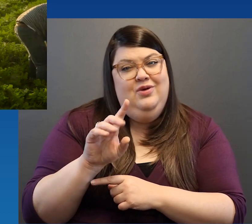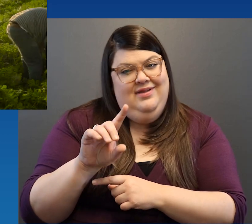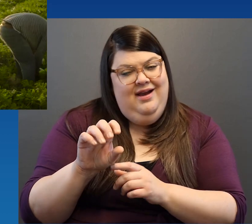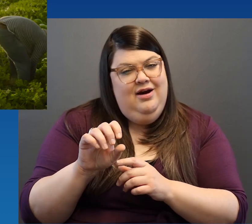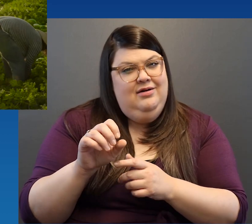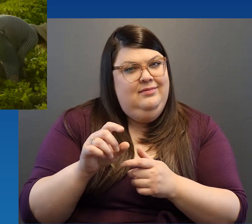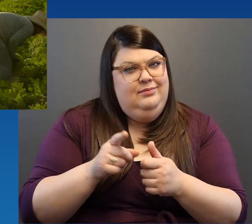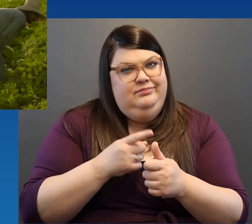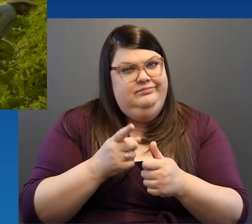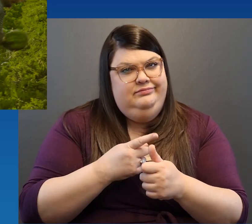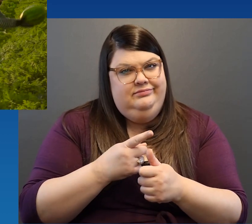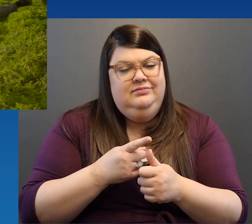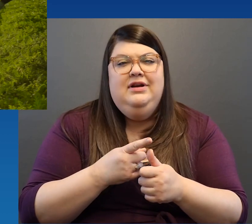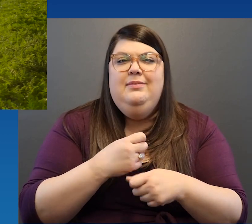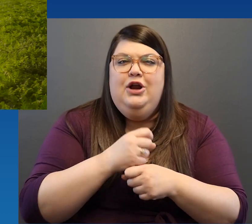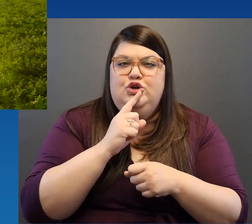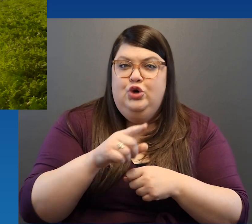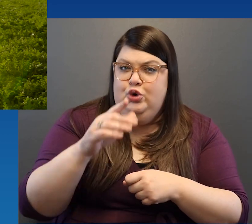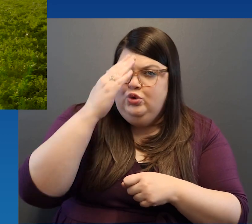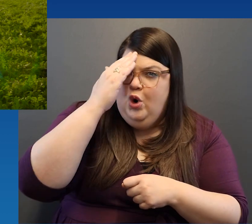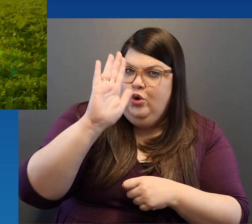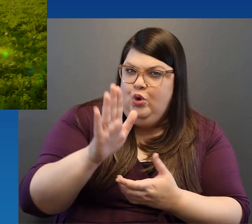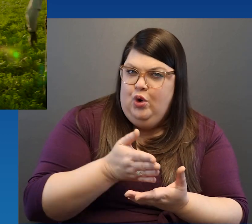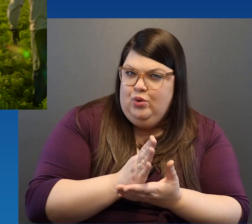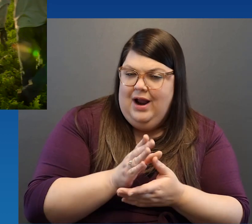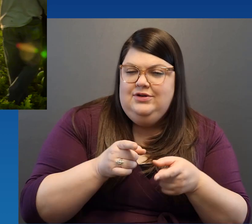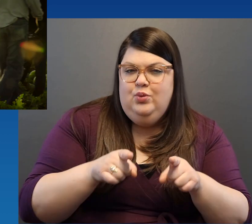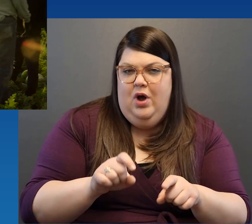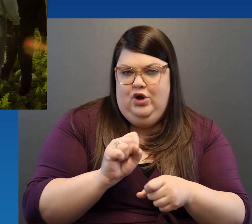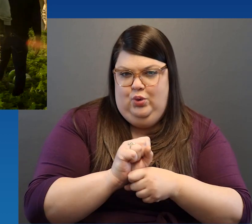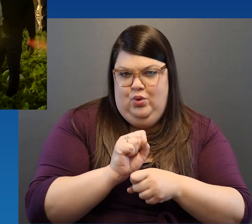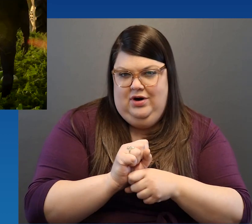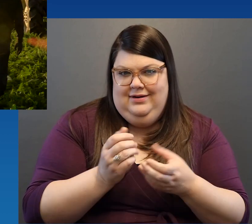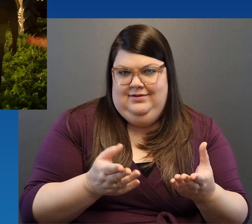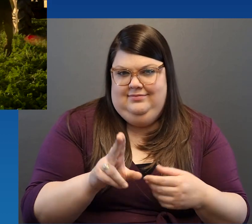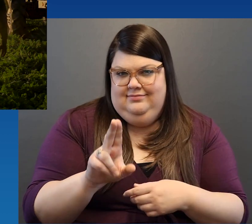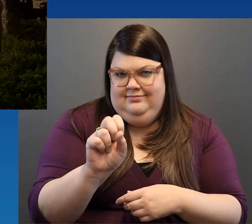to ensure that you know your rights while working in the United States.